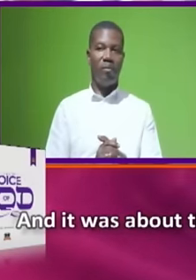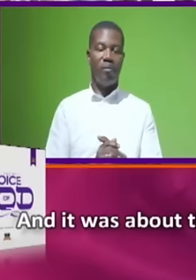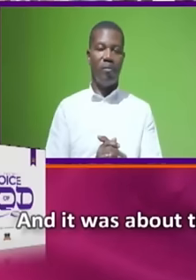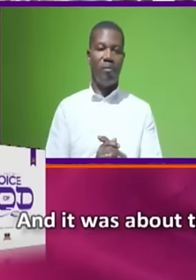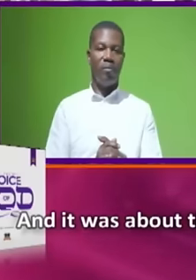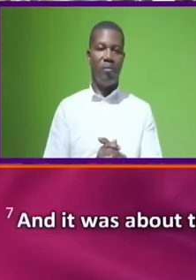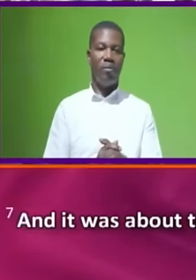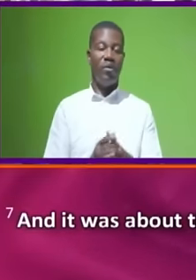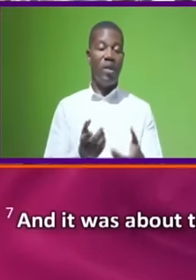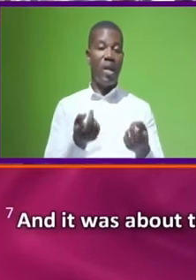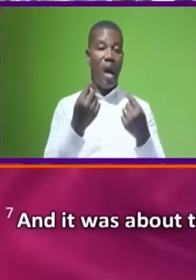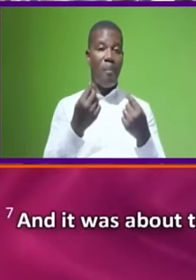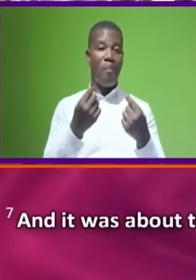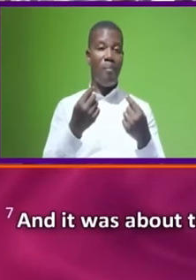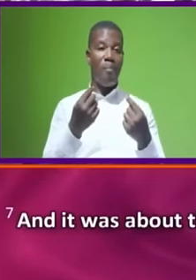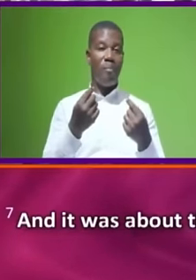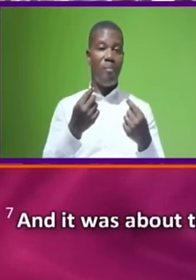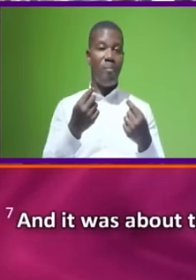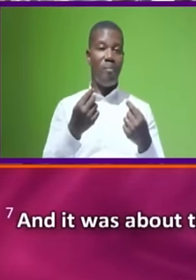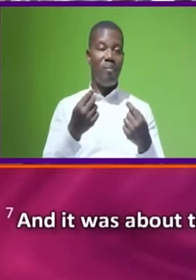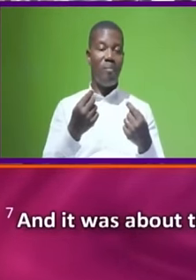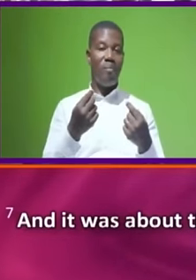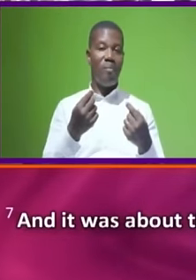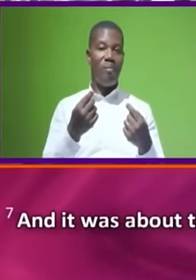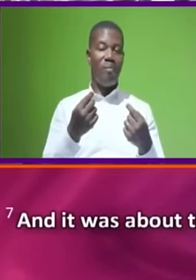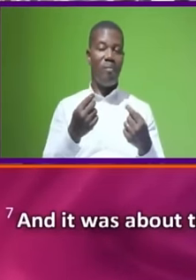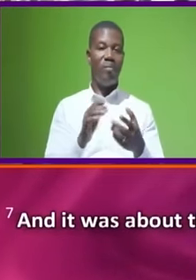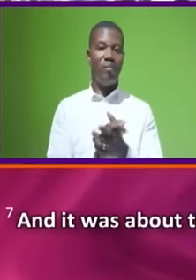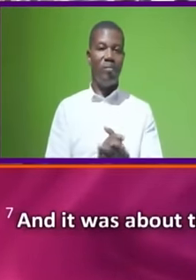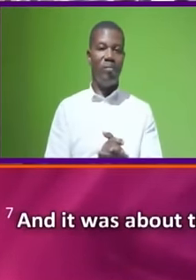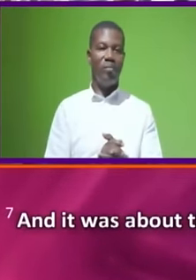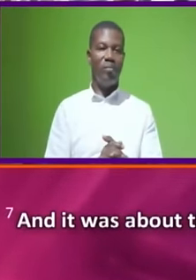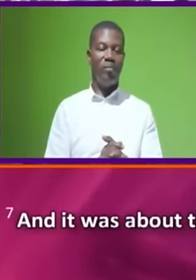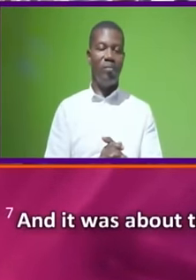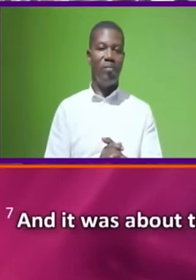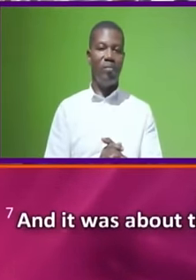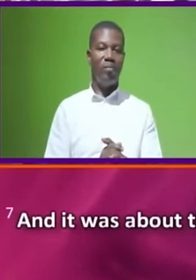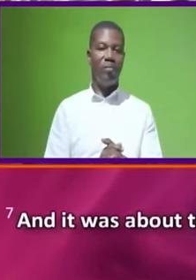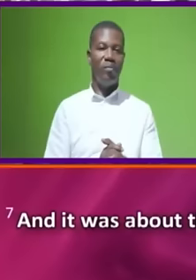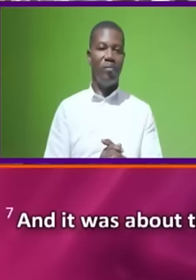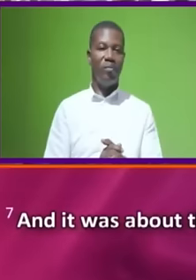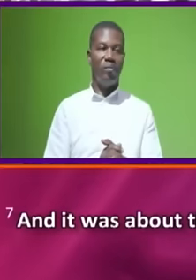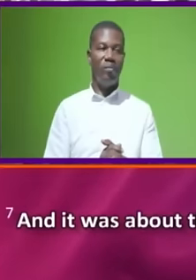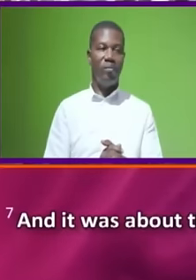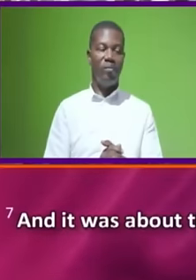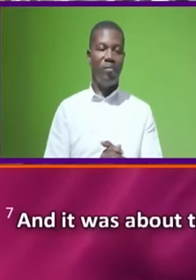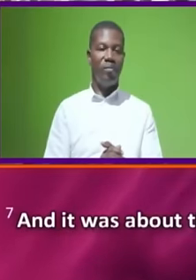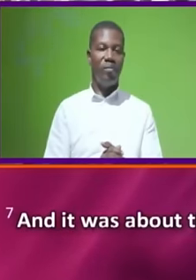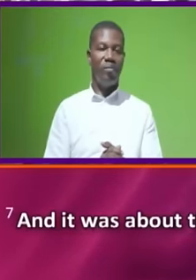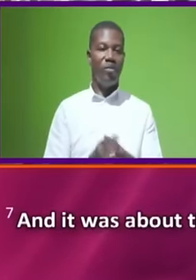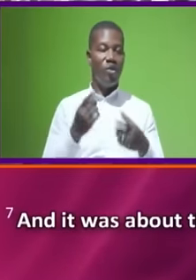Not knowing what was done. Came in. Verse 7. Uh-huh.